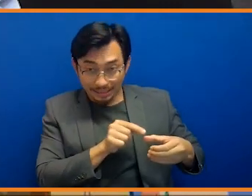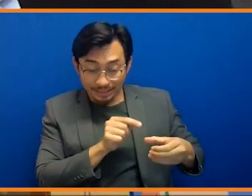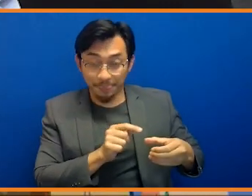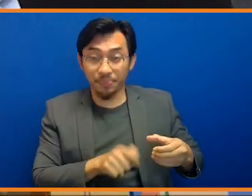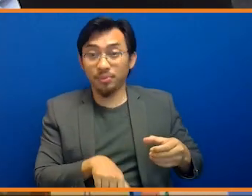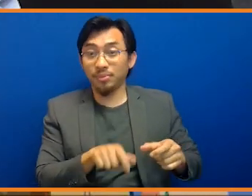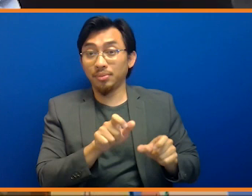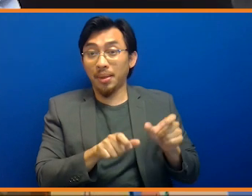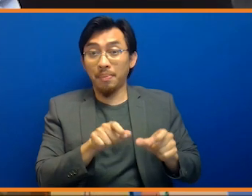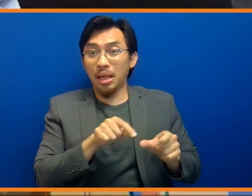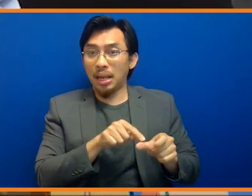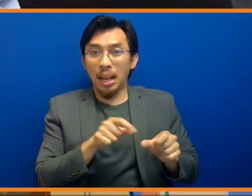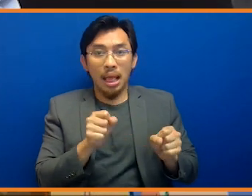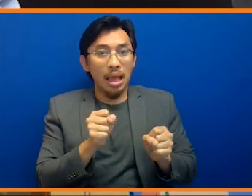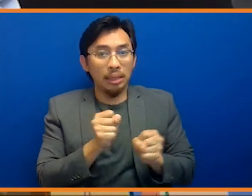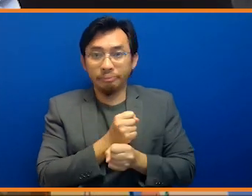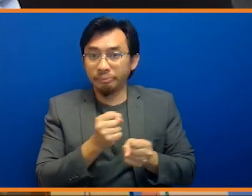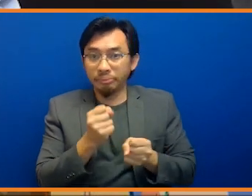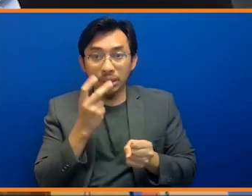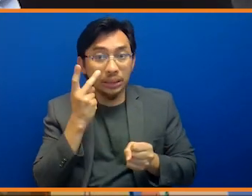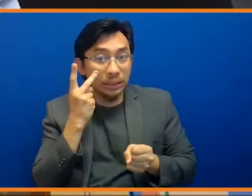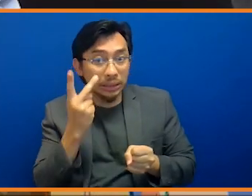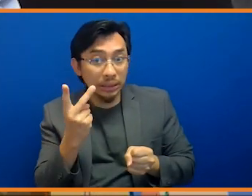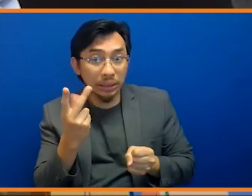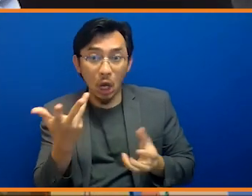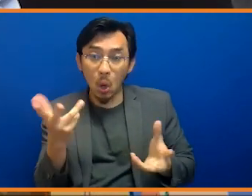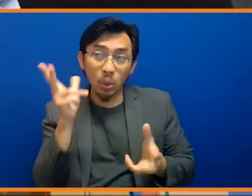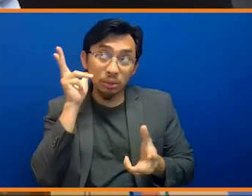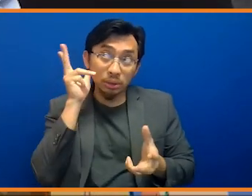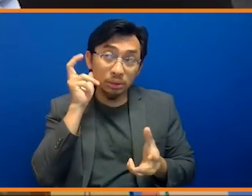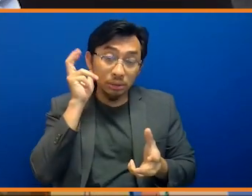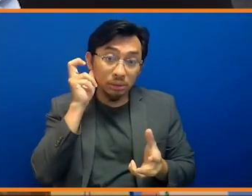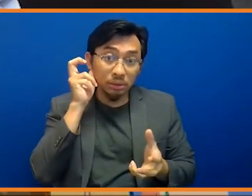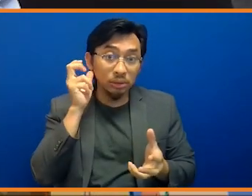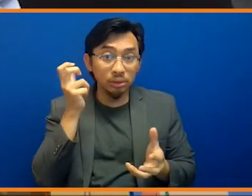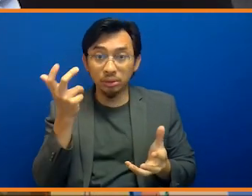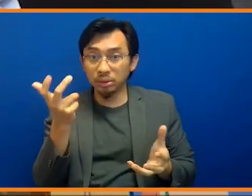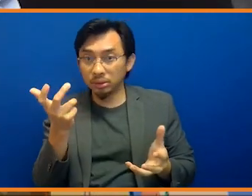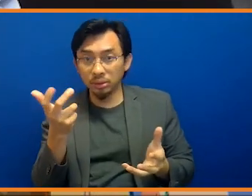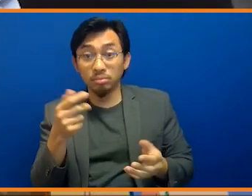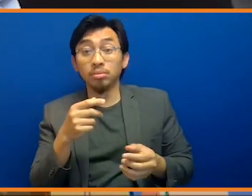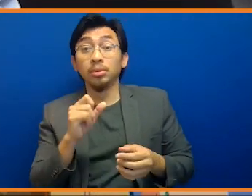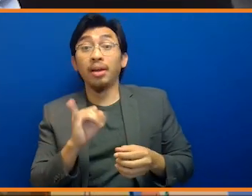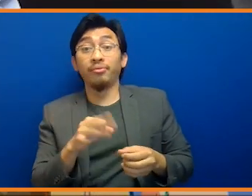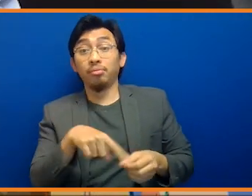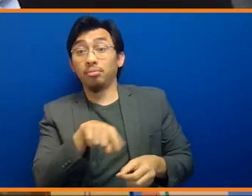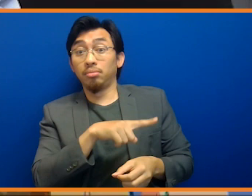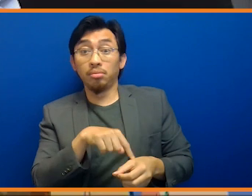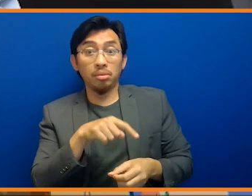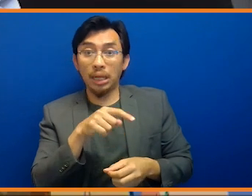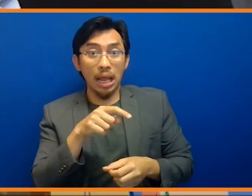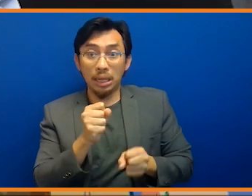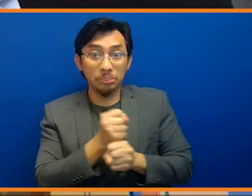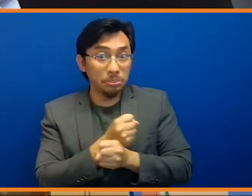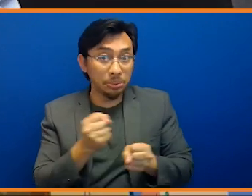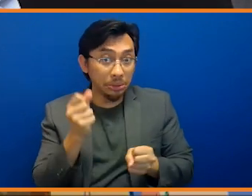Maybe someone cannot see, so they can hear from the sounds. If they cannot hear, for example, so